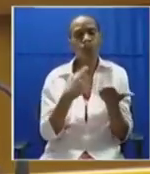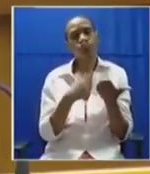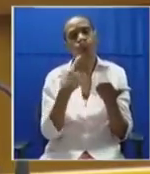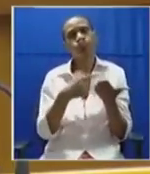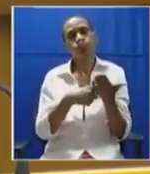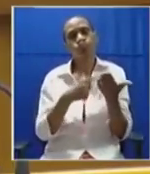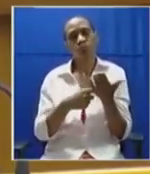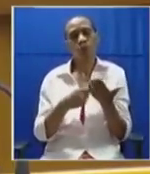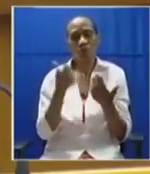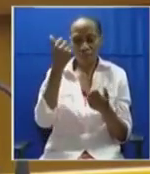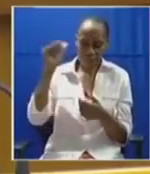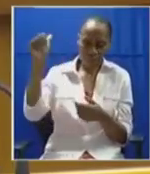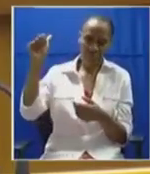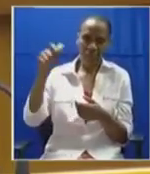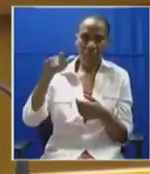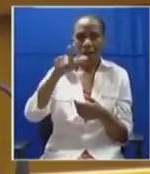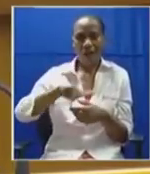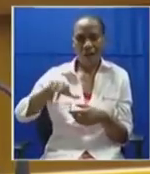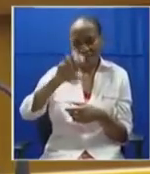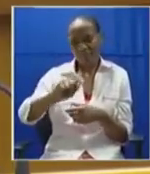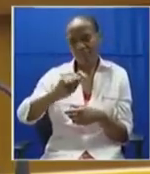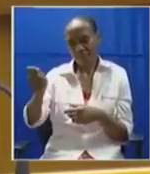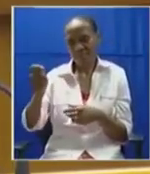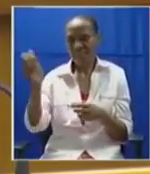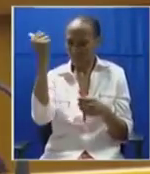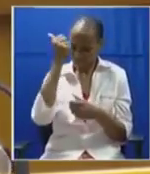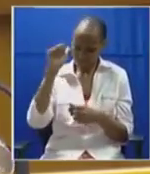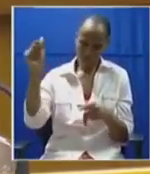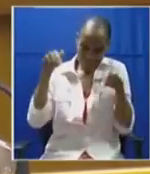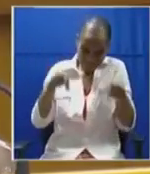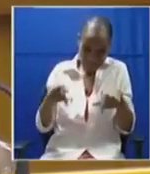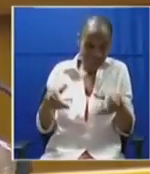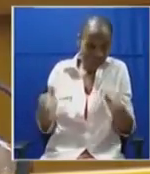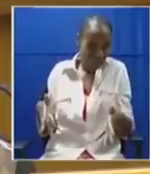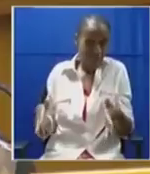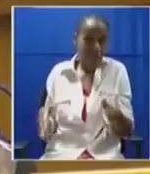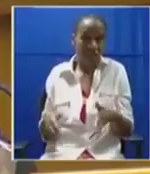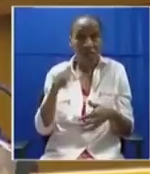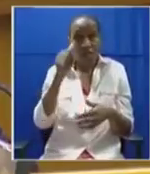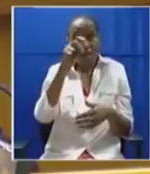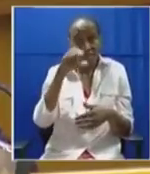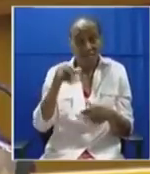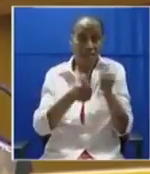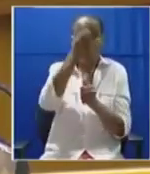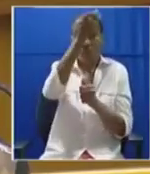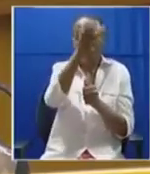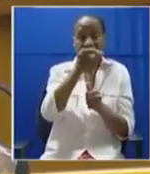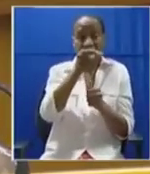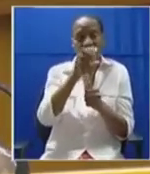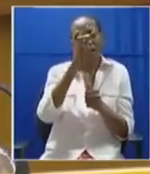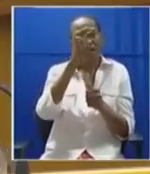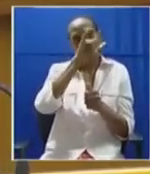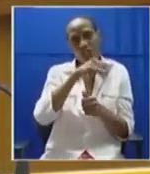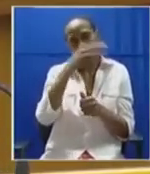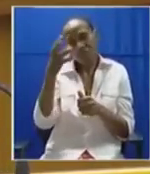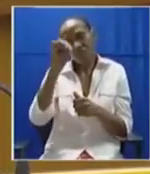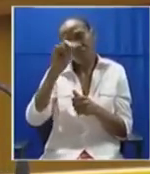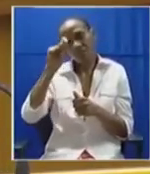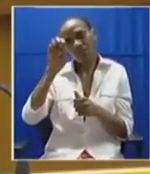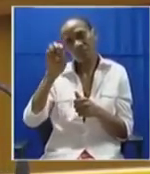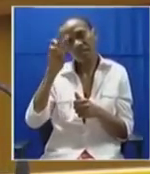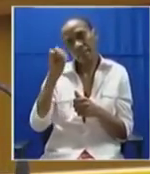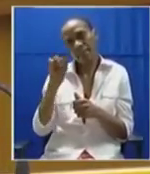against expropriation without compensation in this very House. ANC Chief Whip Jackson Mthembu